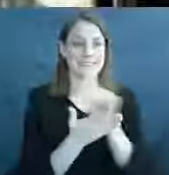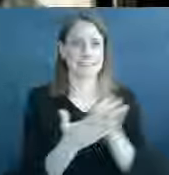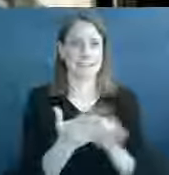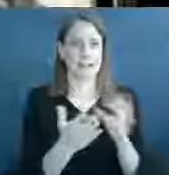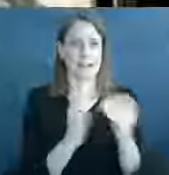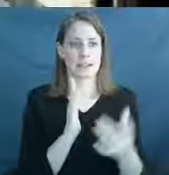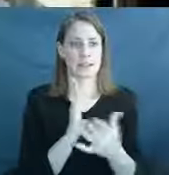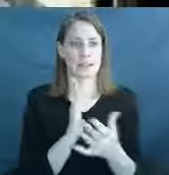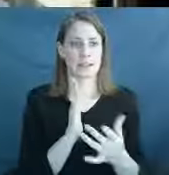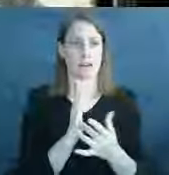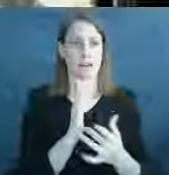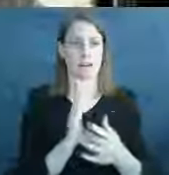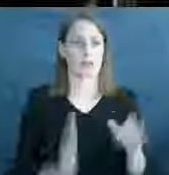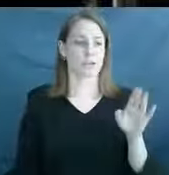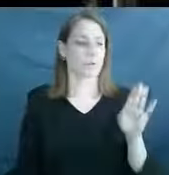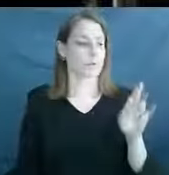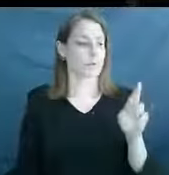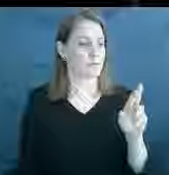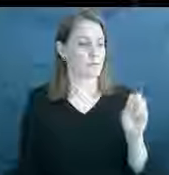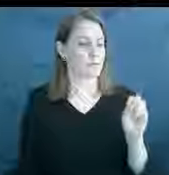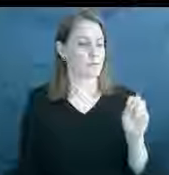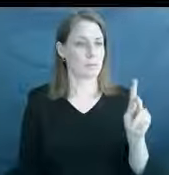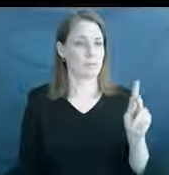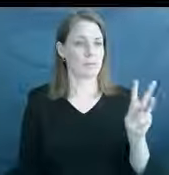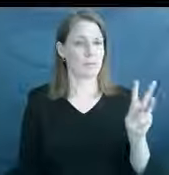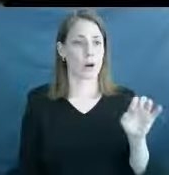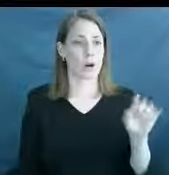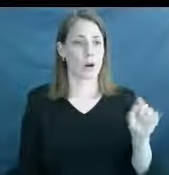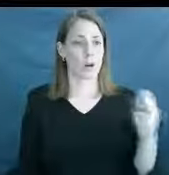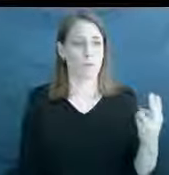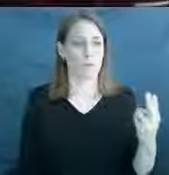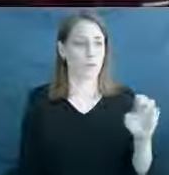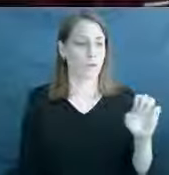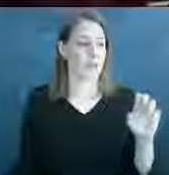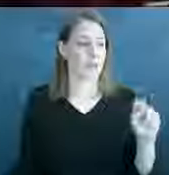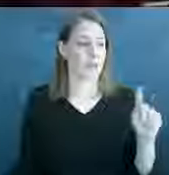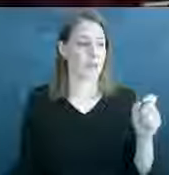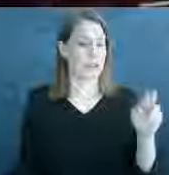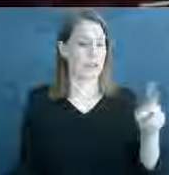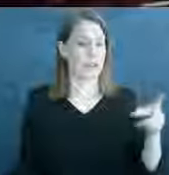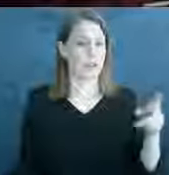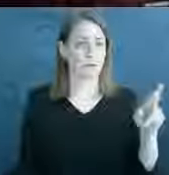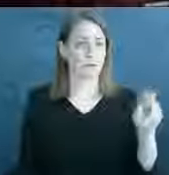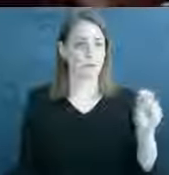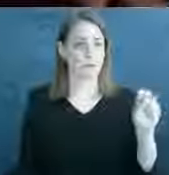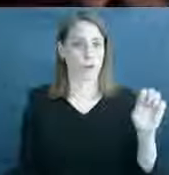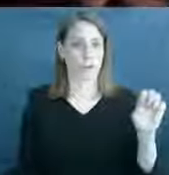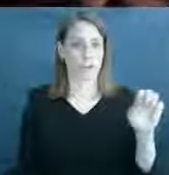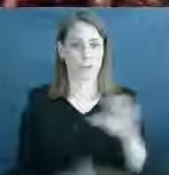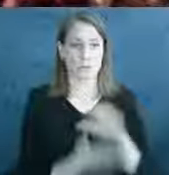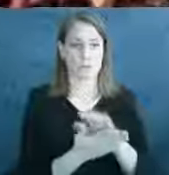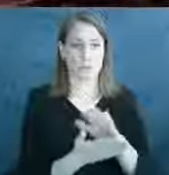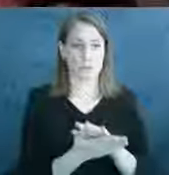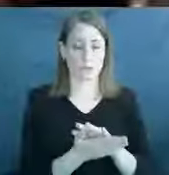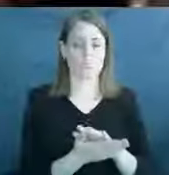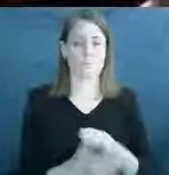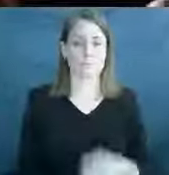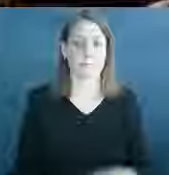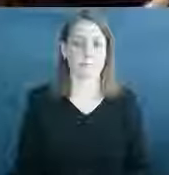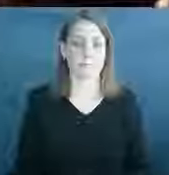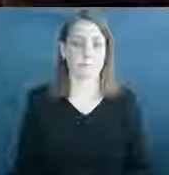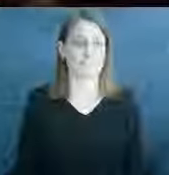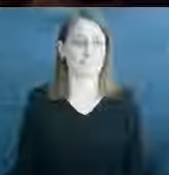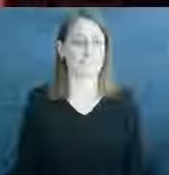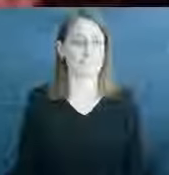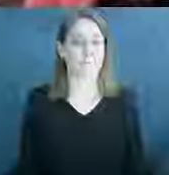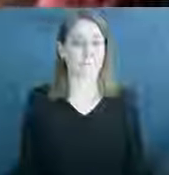Ben's on a temporary contract teaching design and technology at Brockworth Enterprise School, a secondary in Gloucestershire,